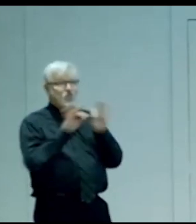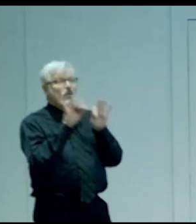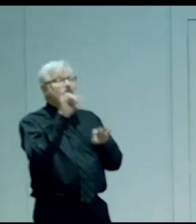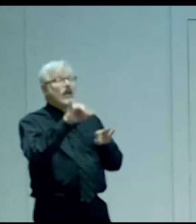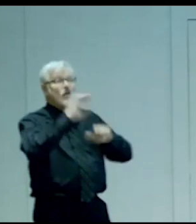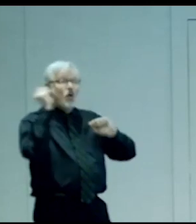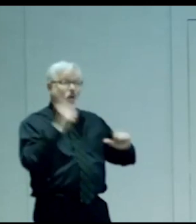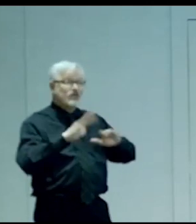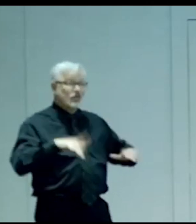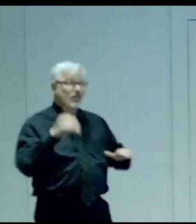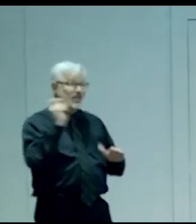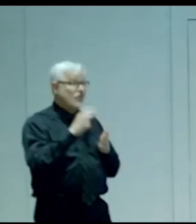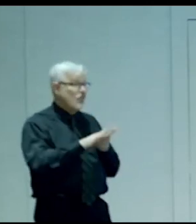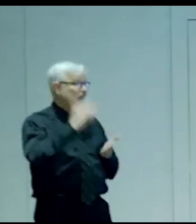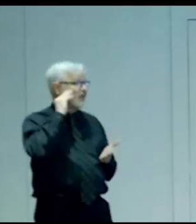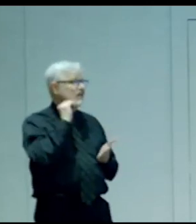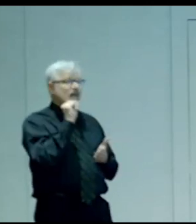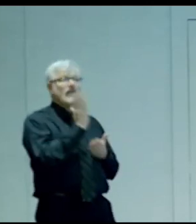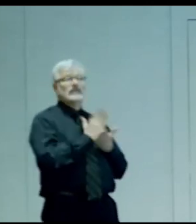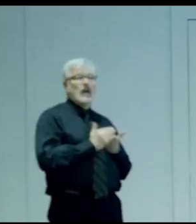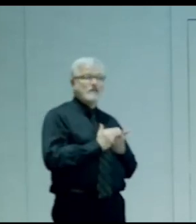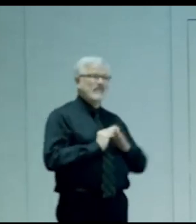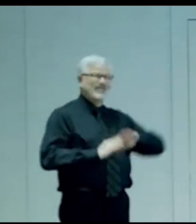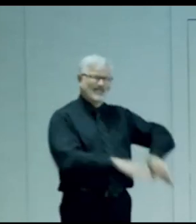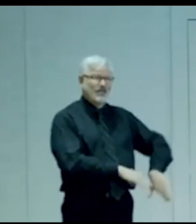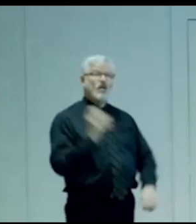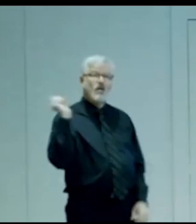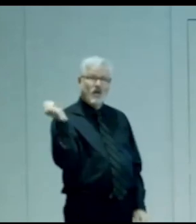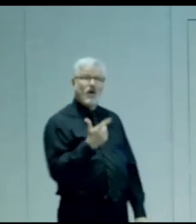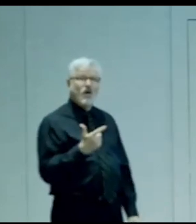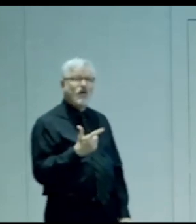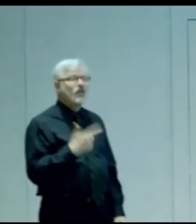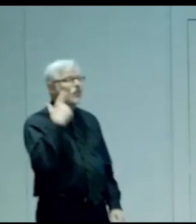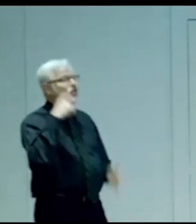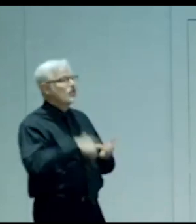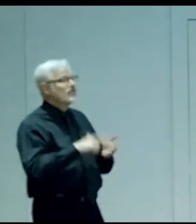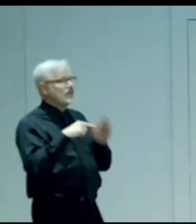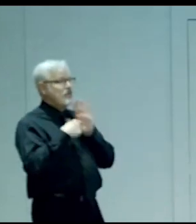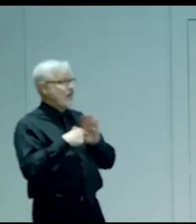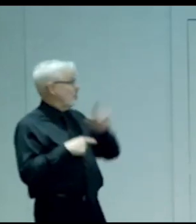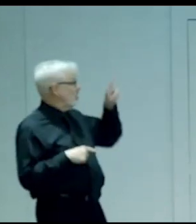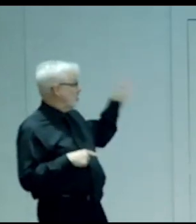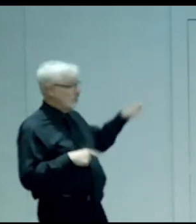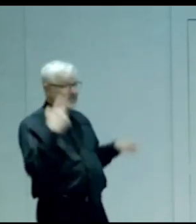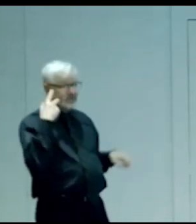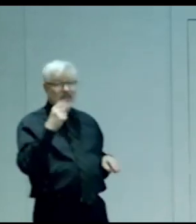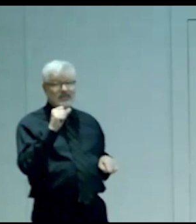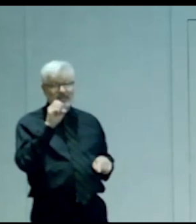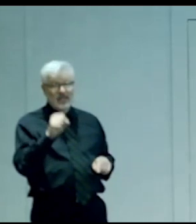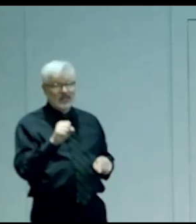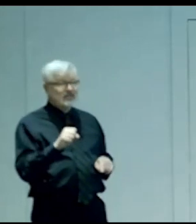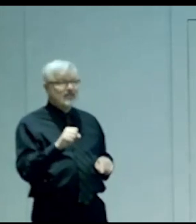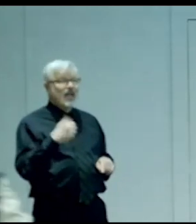should acquire, not just some, but all. When you look at this model and realize that SES, that